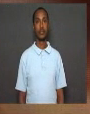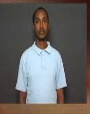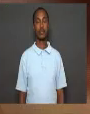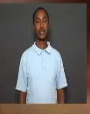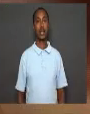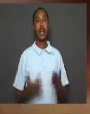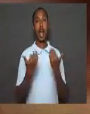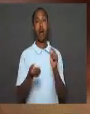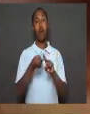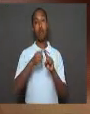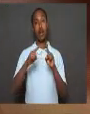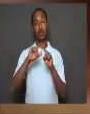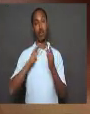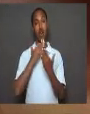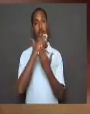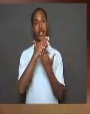Let's get back to our lesson.